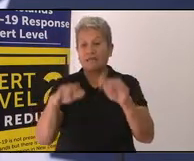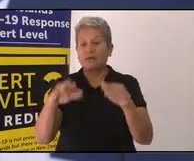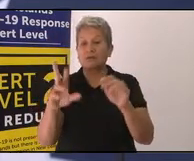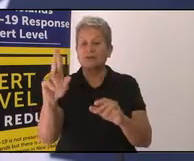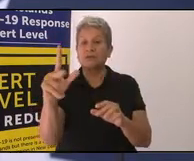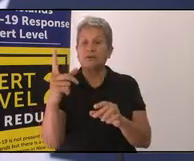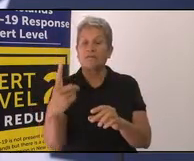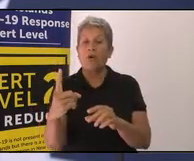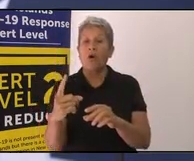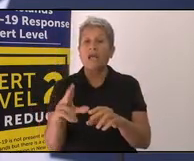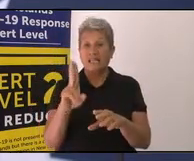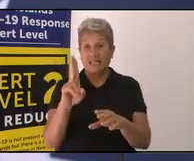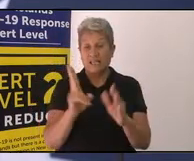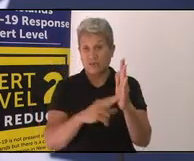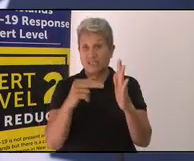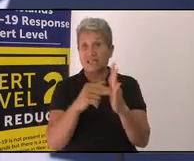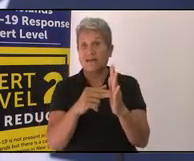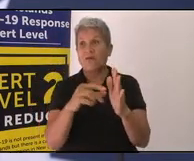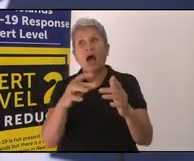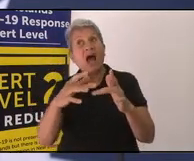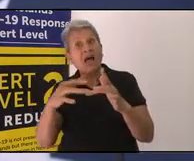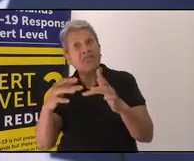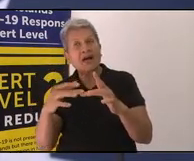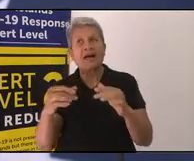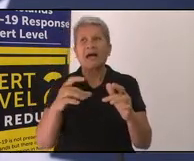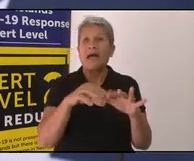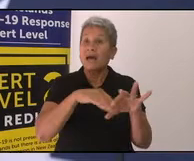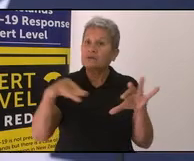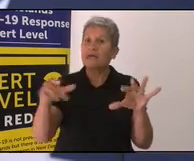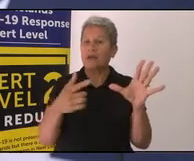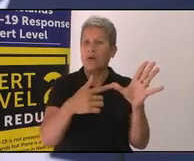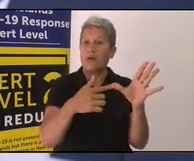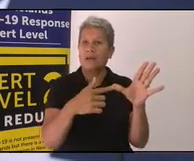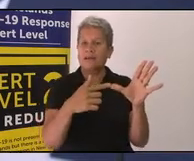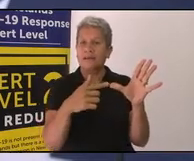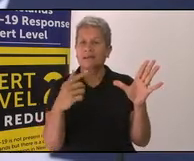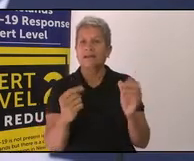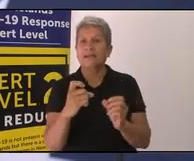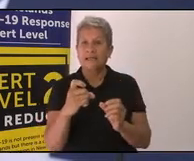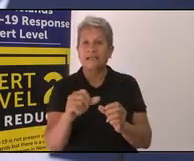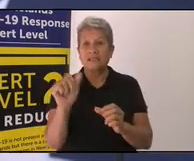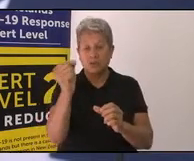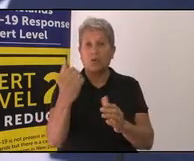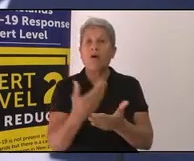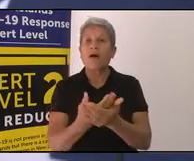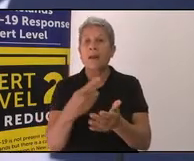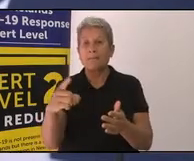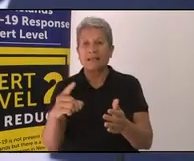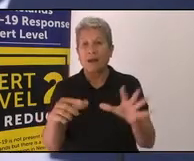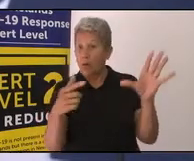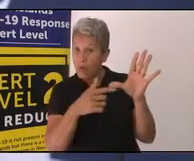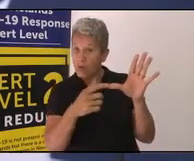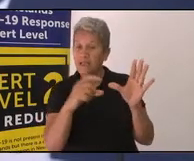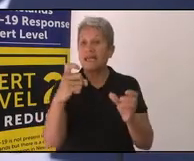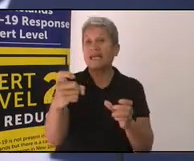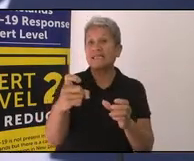Zealand. This is so officials can be sure there are no unknown chains of transmission